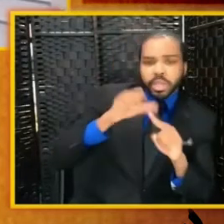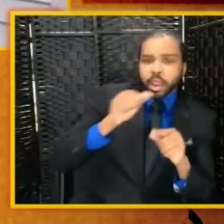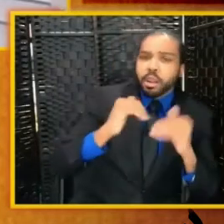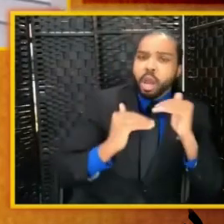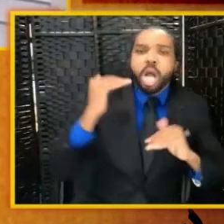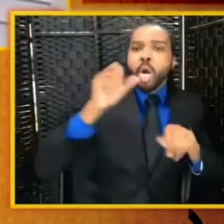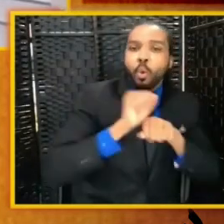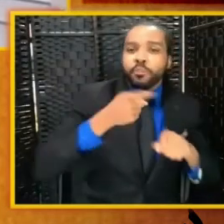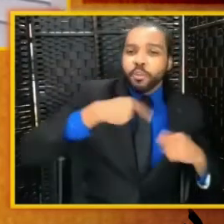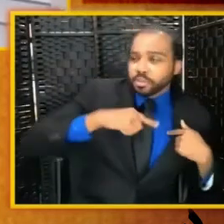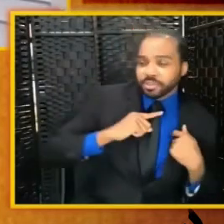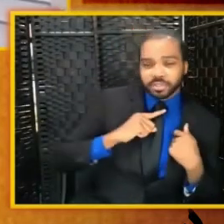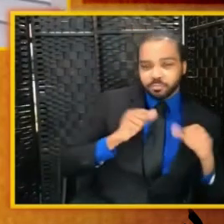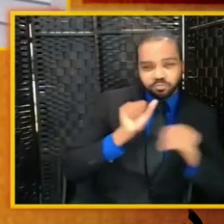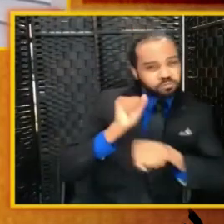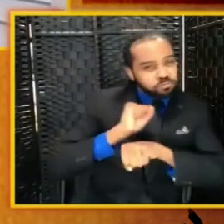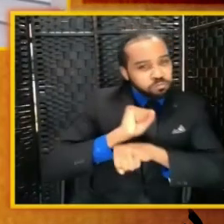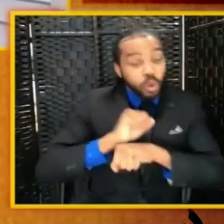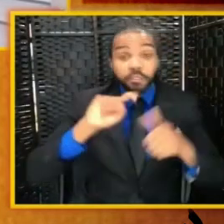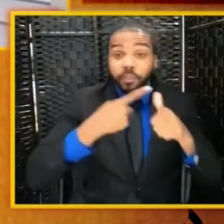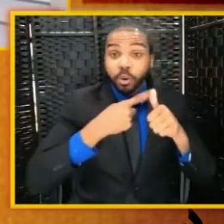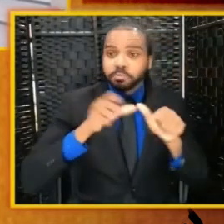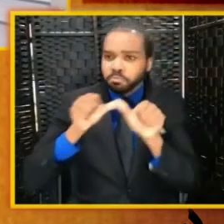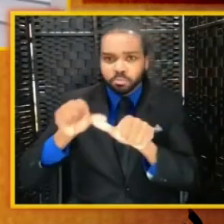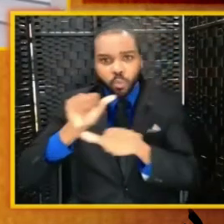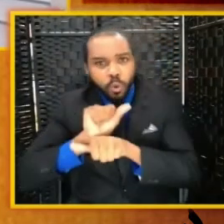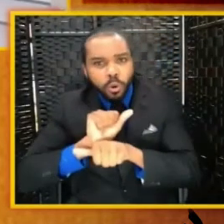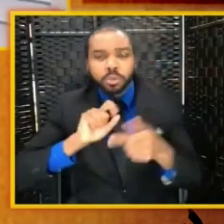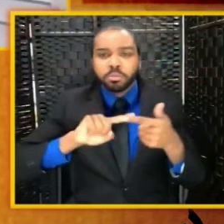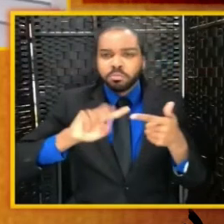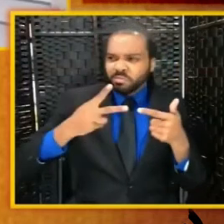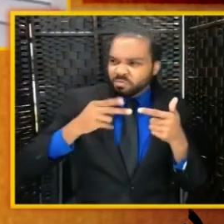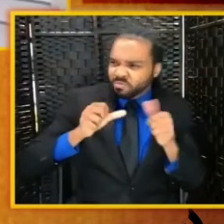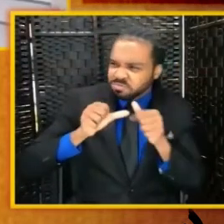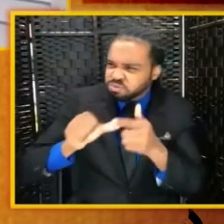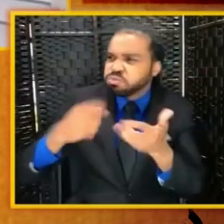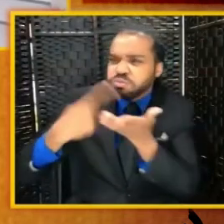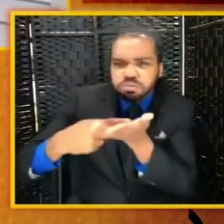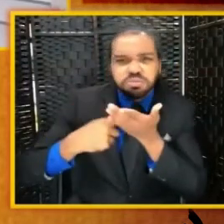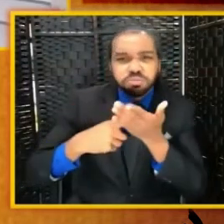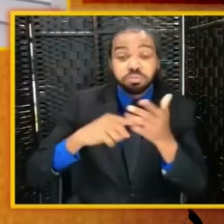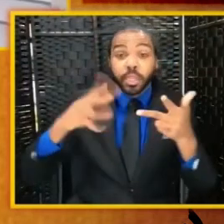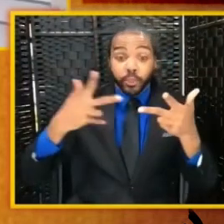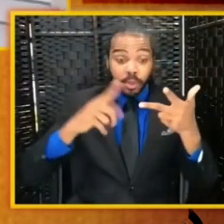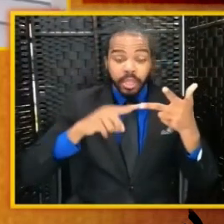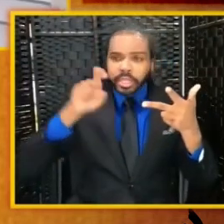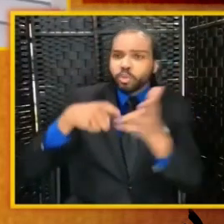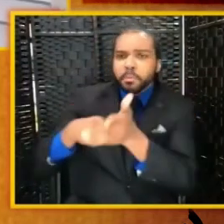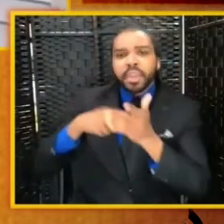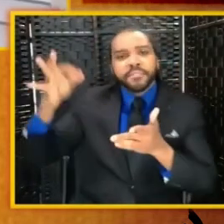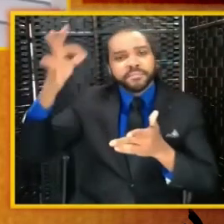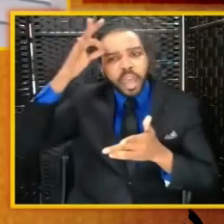we need to keep talking about it. Two, we need to continue working towards it. And three, we need to demand federal action on the For the